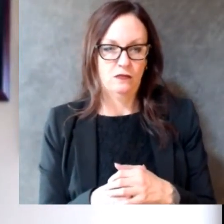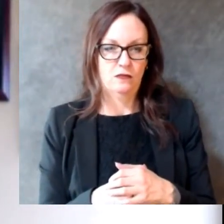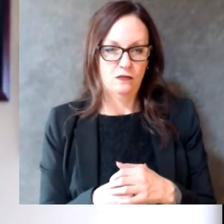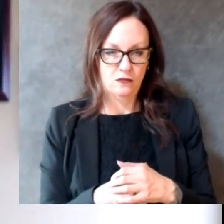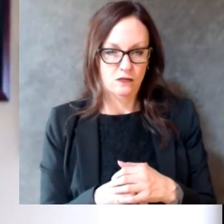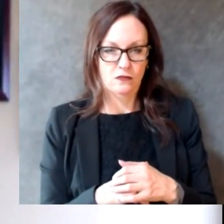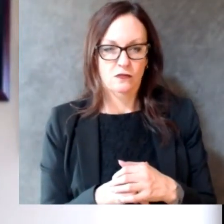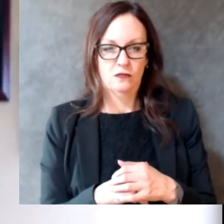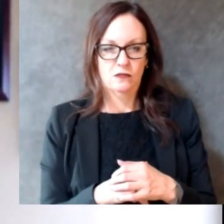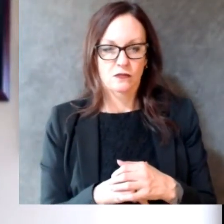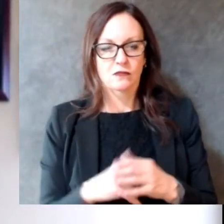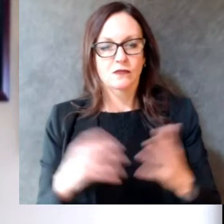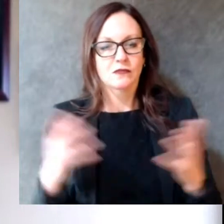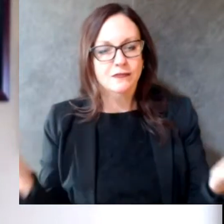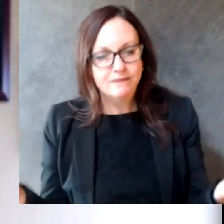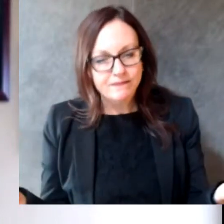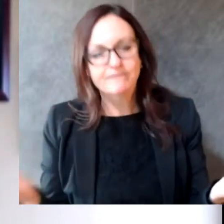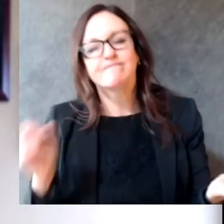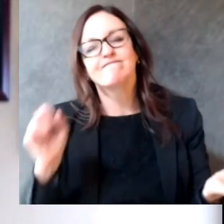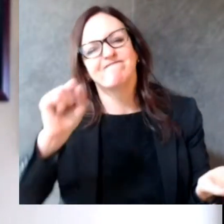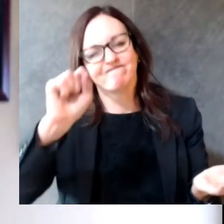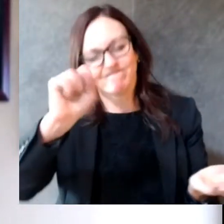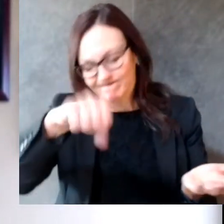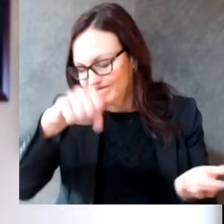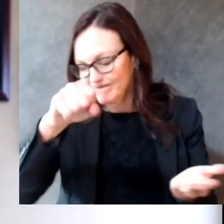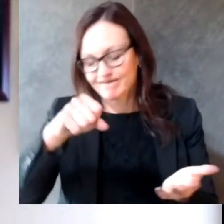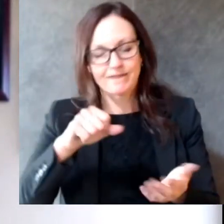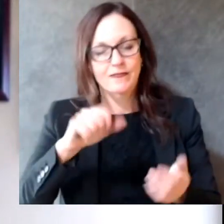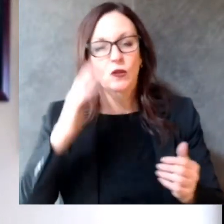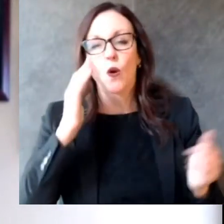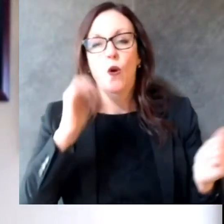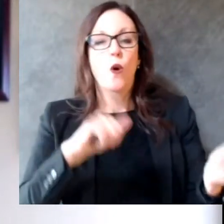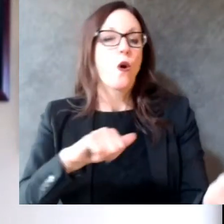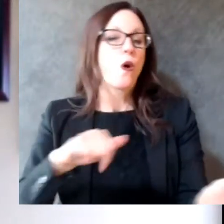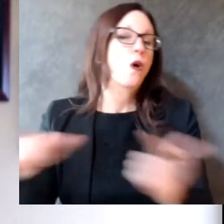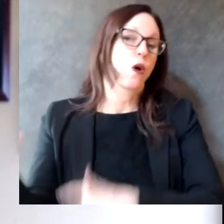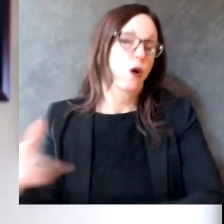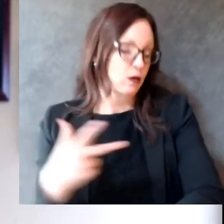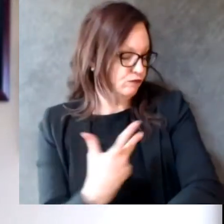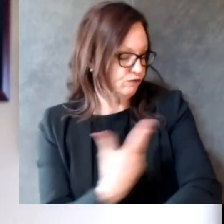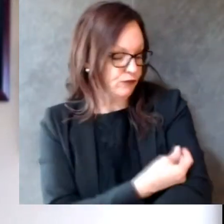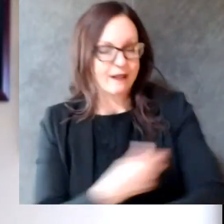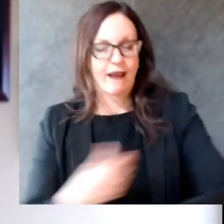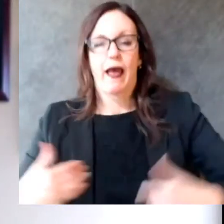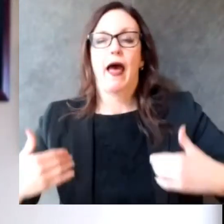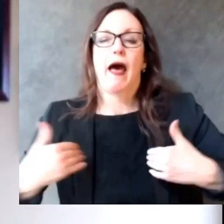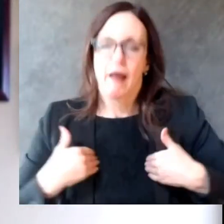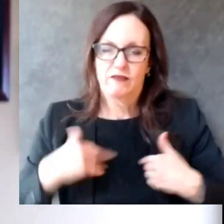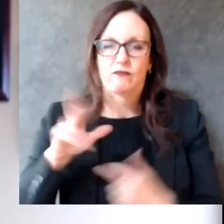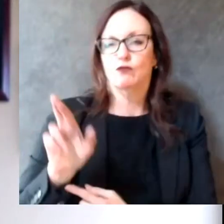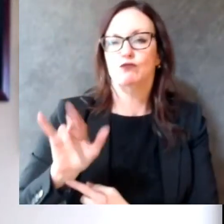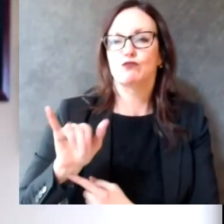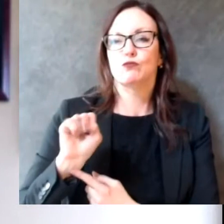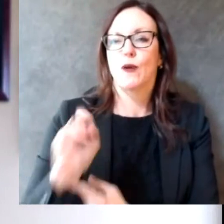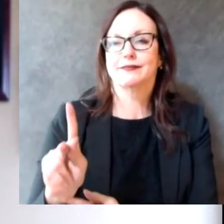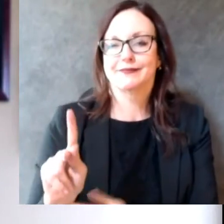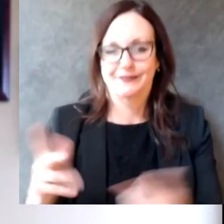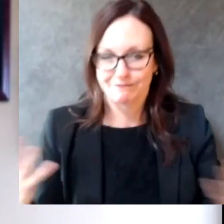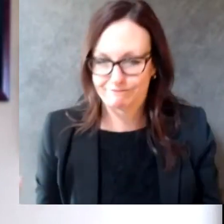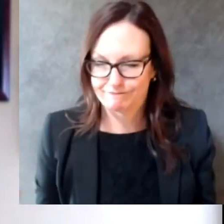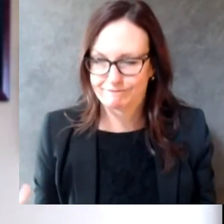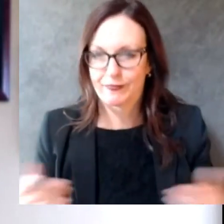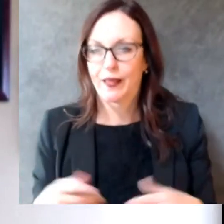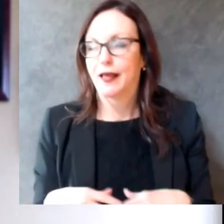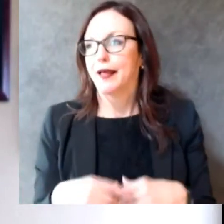and in my opinion, a lot of renewed faith in the adverse event